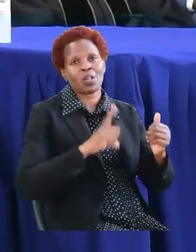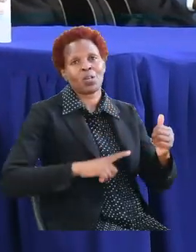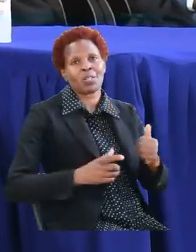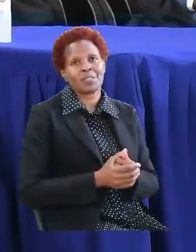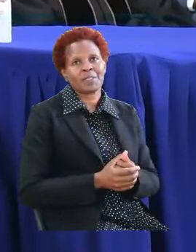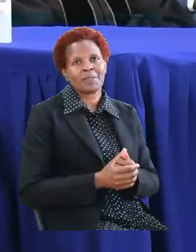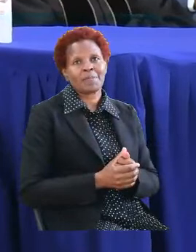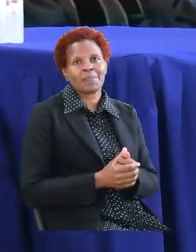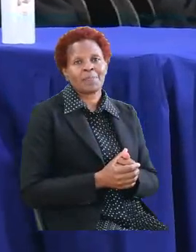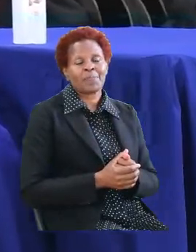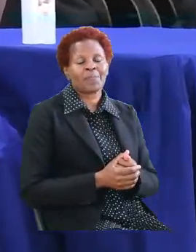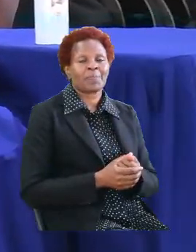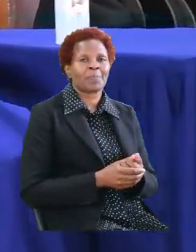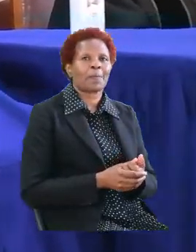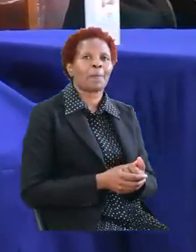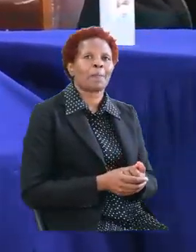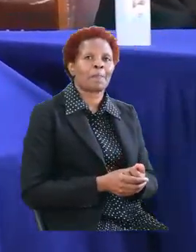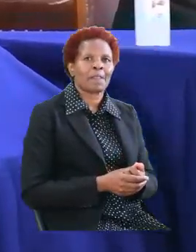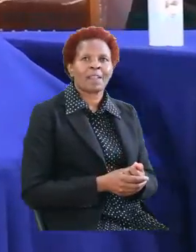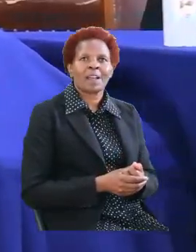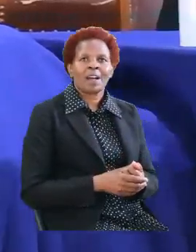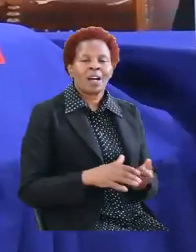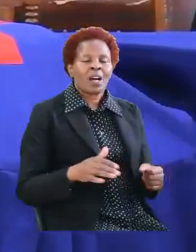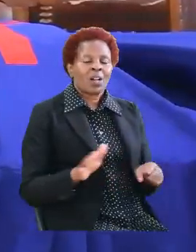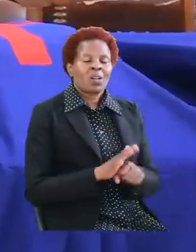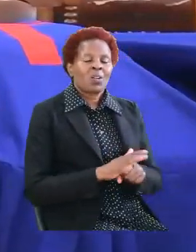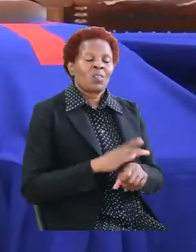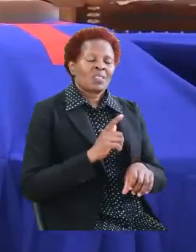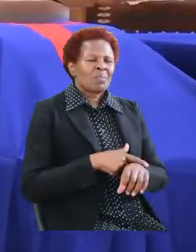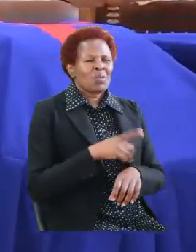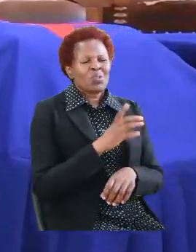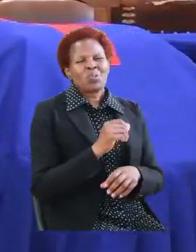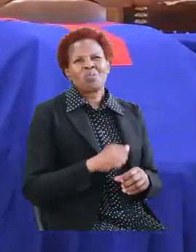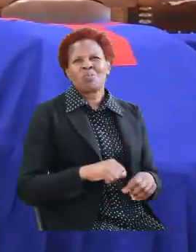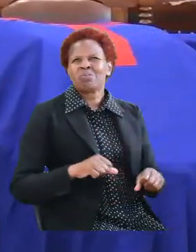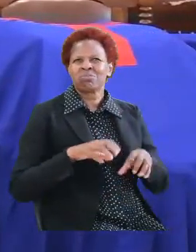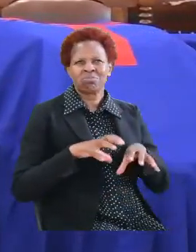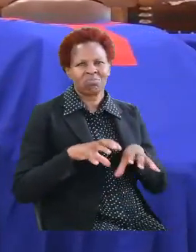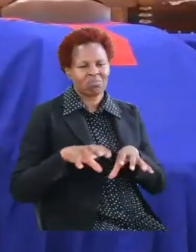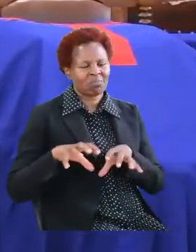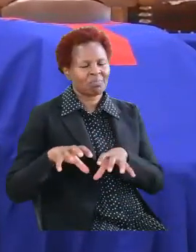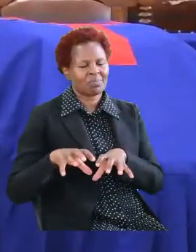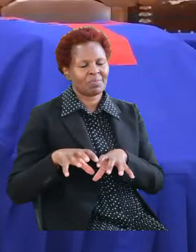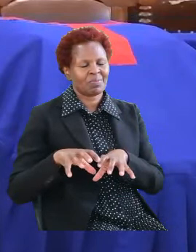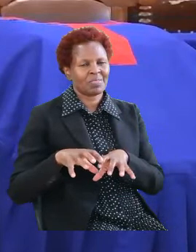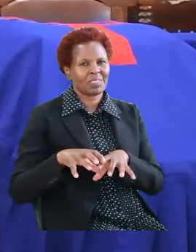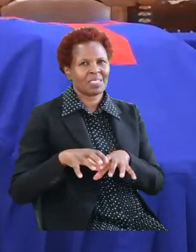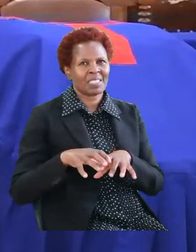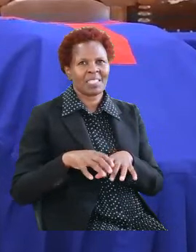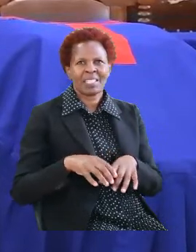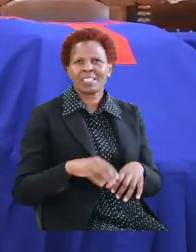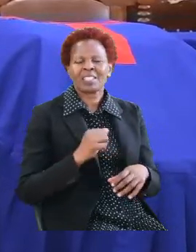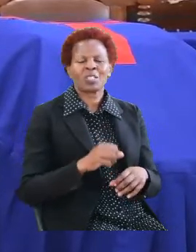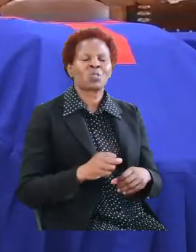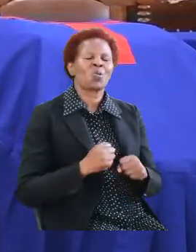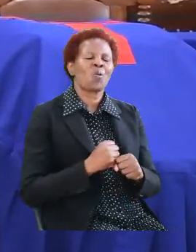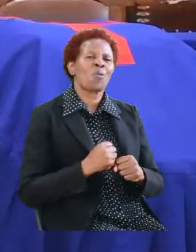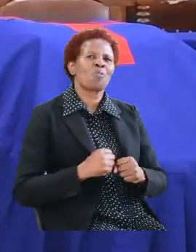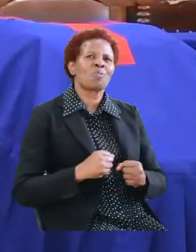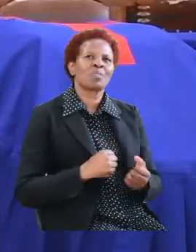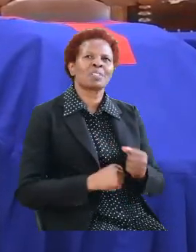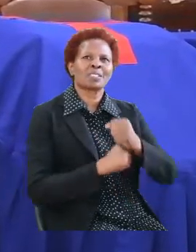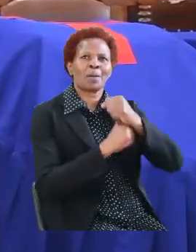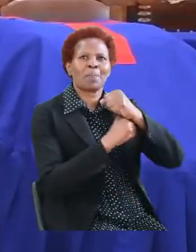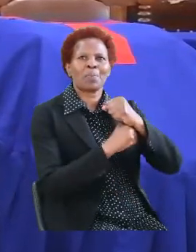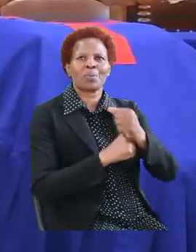Lord. You know, many times we struggle trying to keep ourselves, trying to